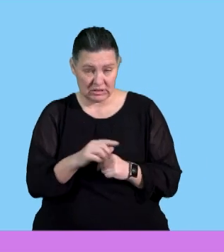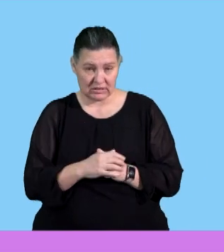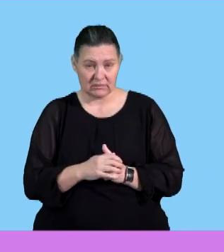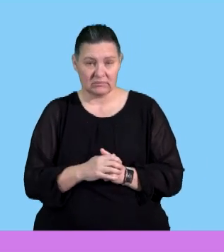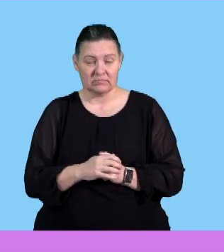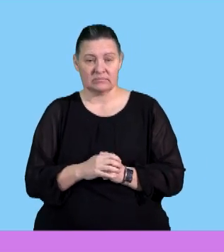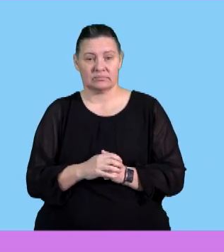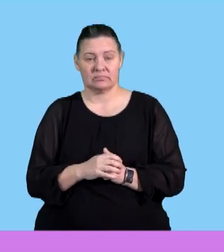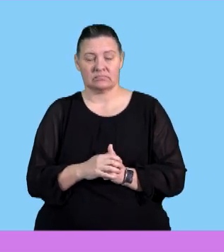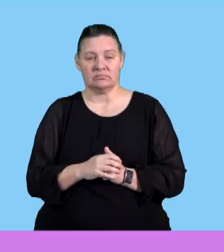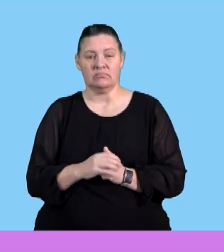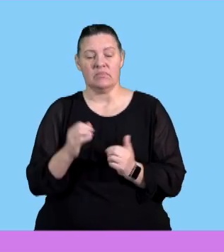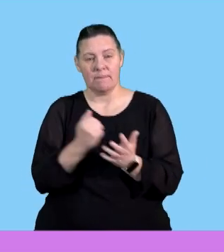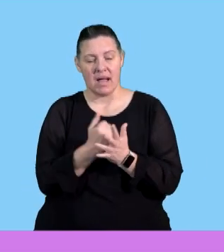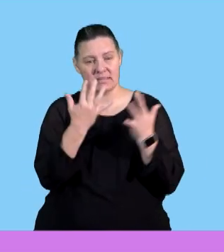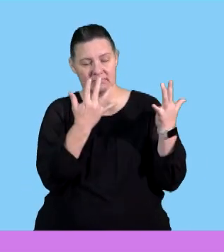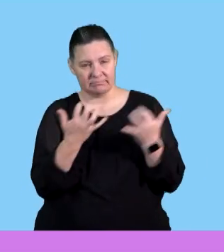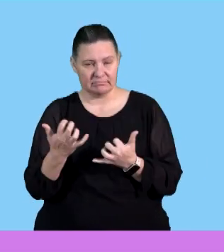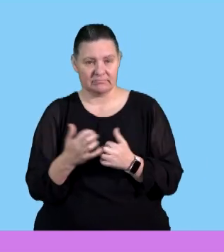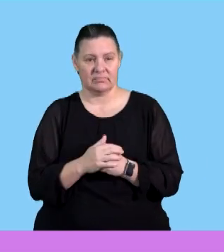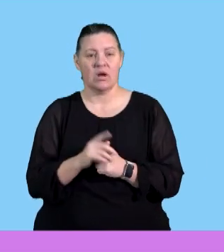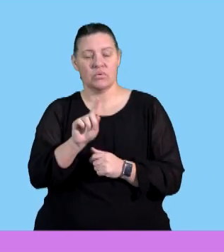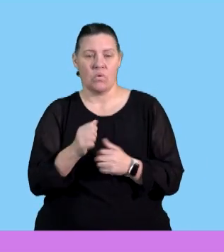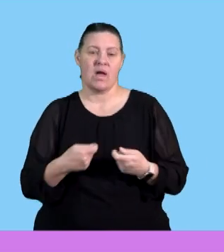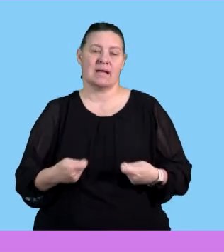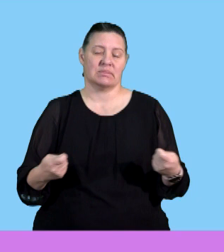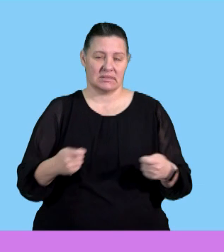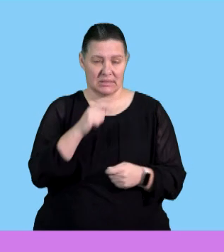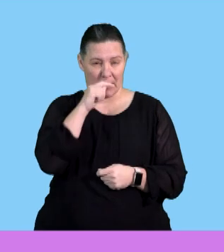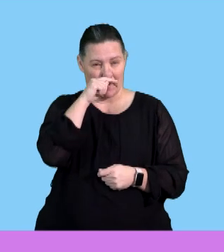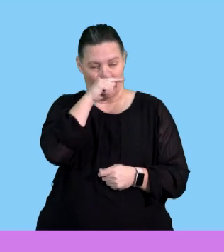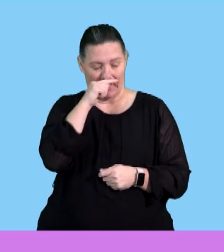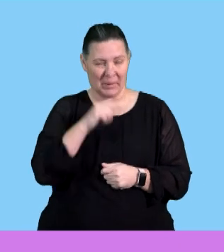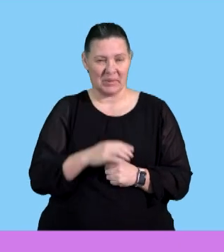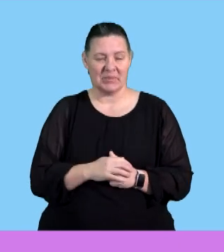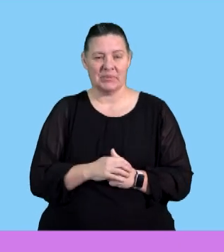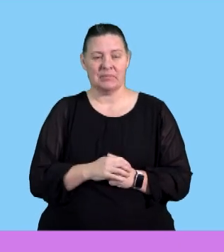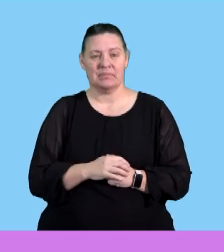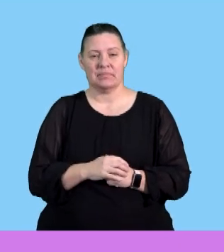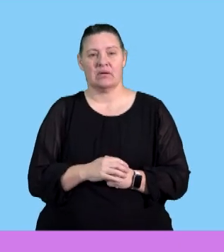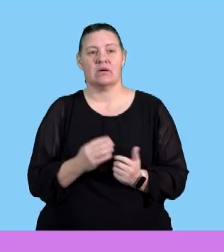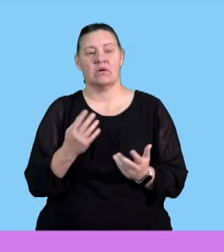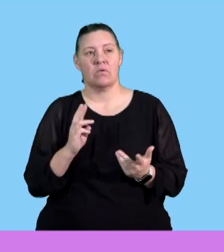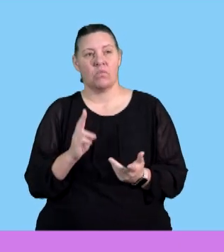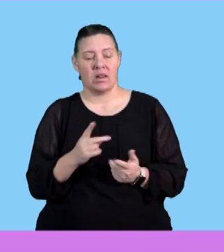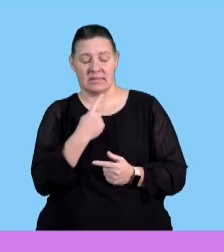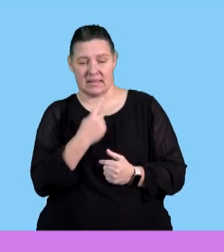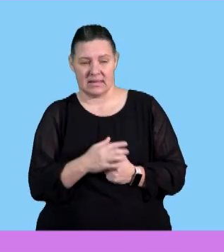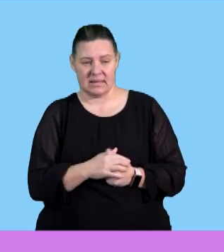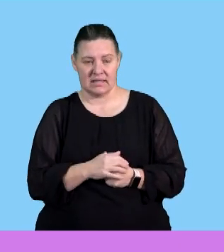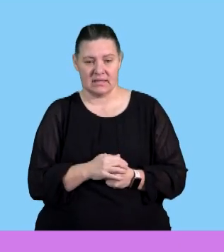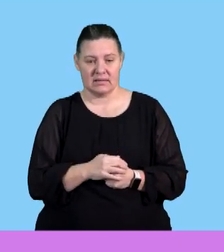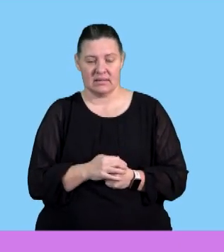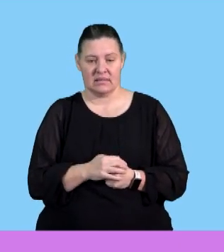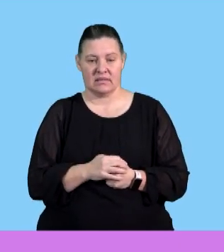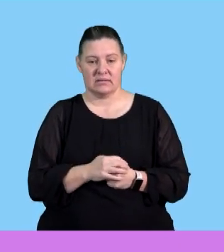do is we need to go and calculate her expenses first. So we're going to